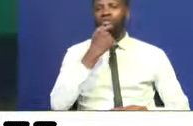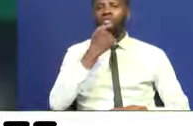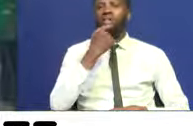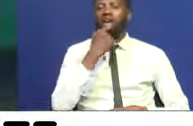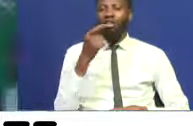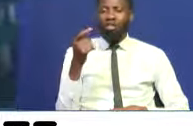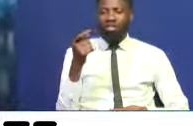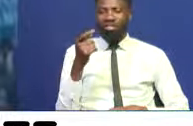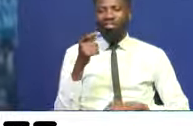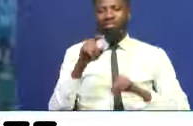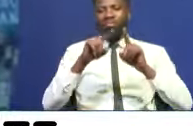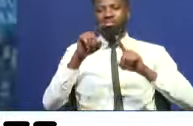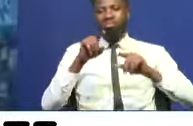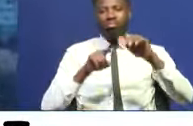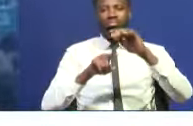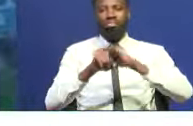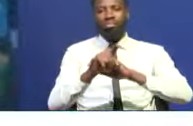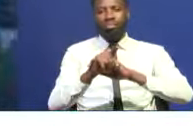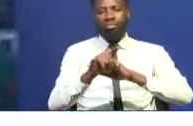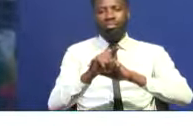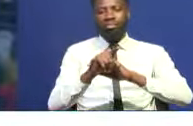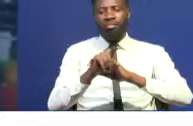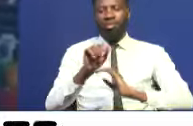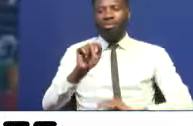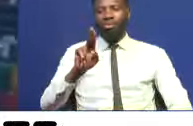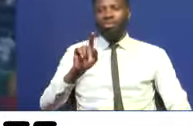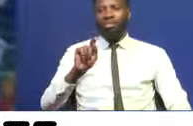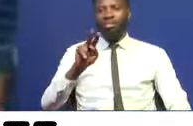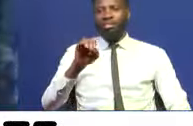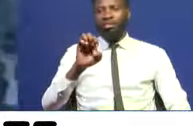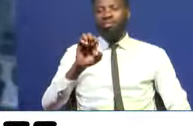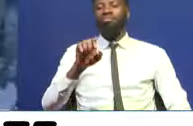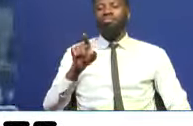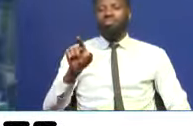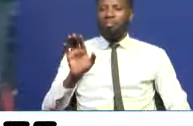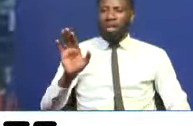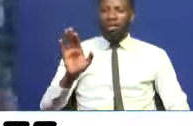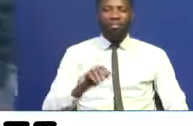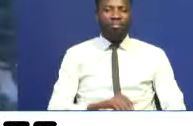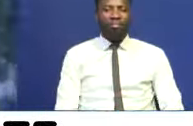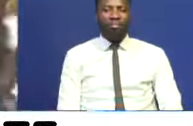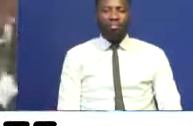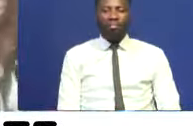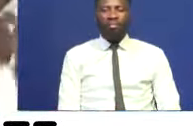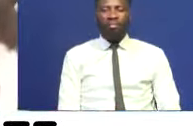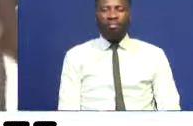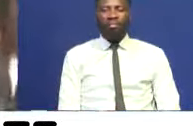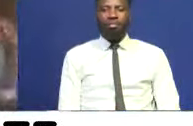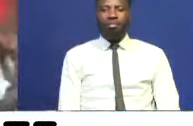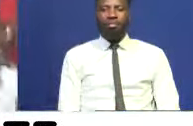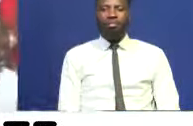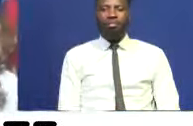Aliyepewa kapewa! Mpewa hapo Konyeki! Austin Odhiambo!